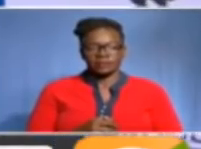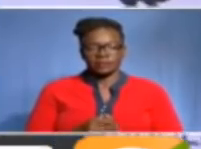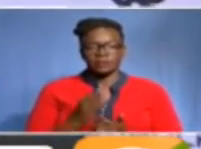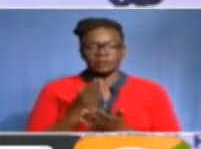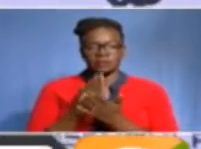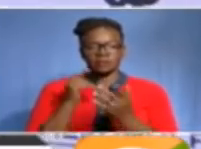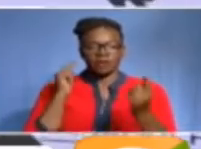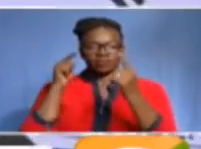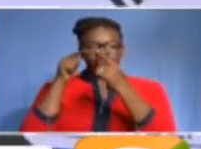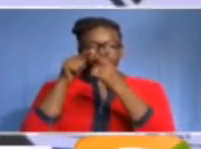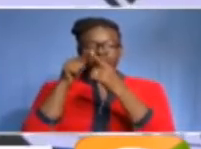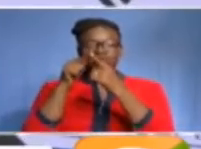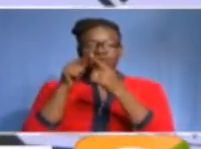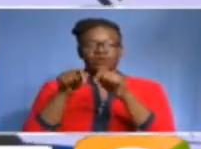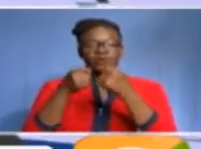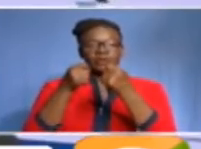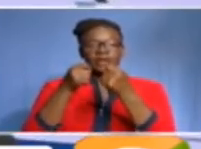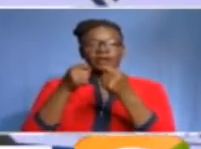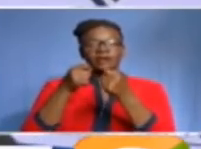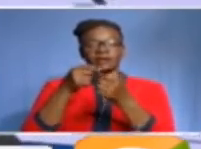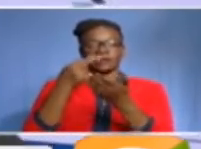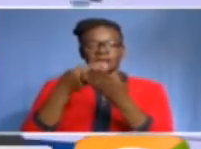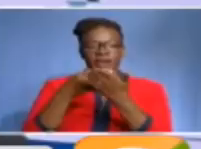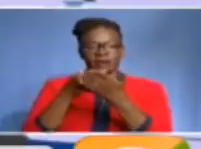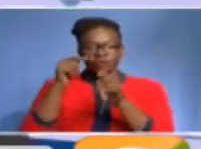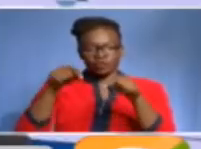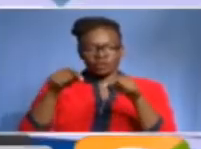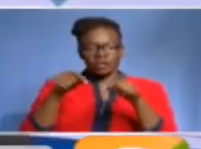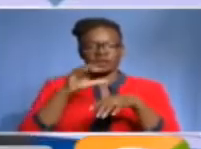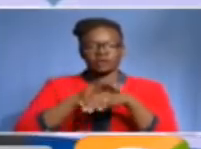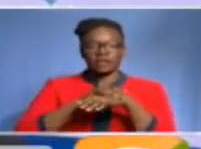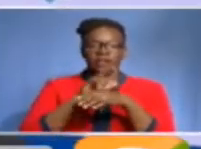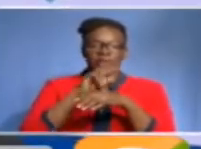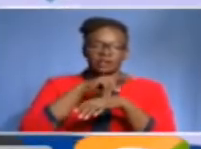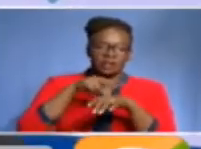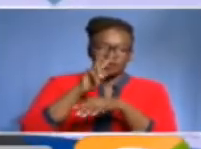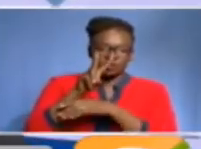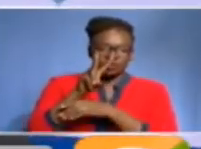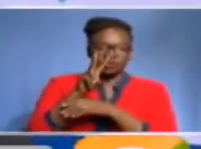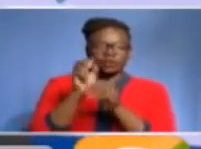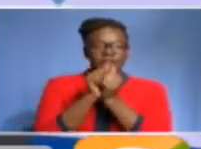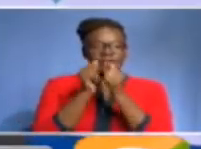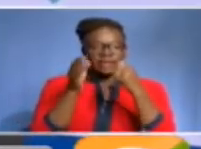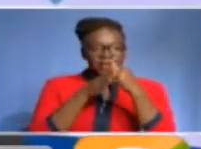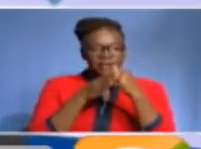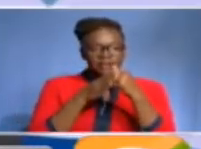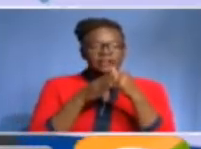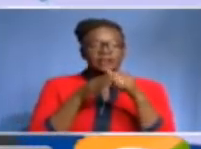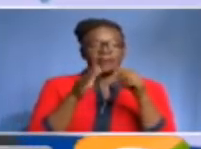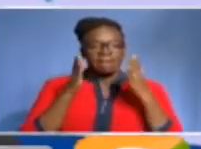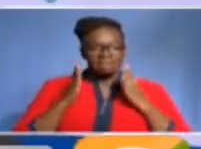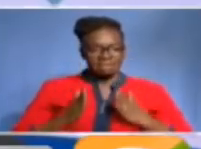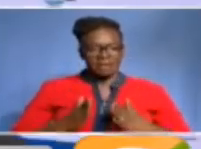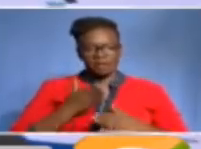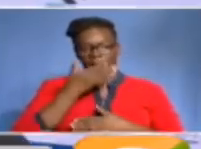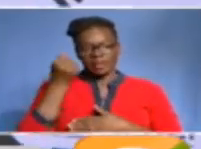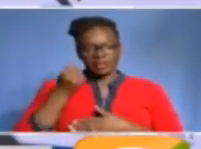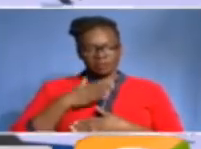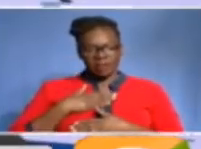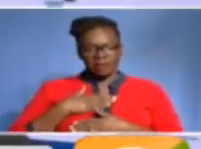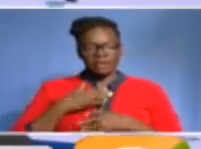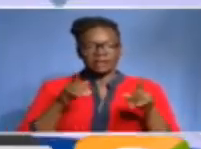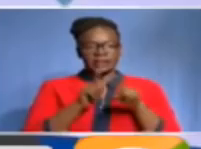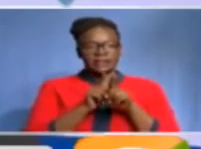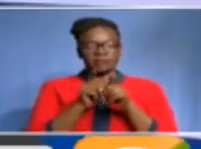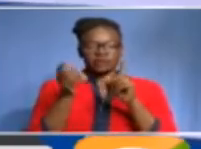the course record of today, to run under 2:19, my personal best, and also to run